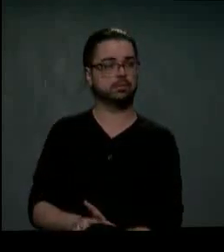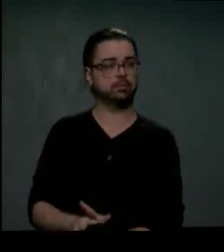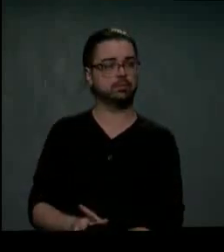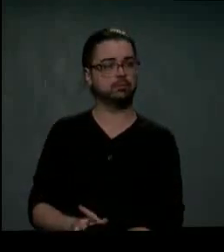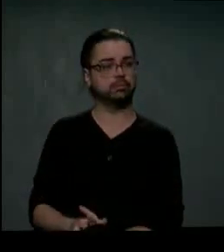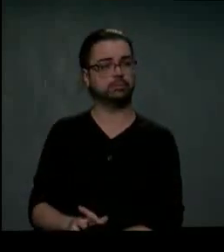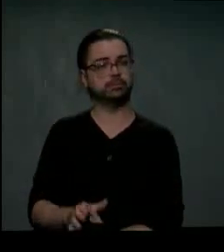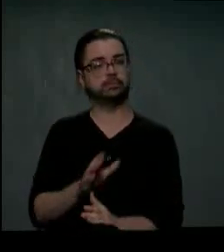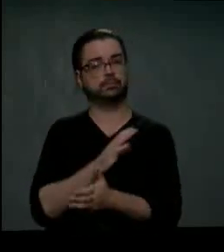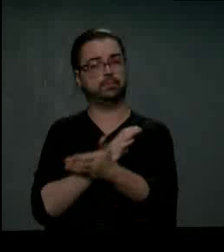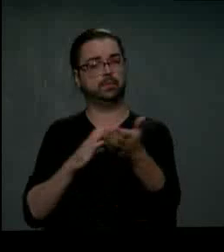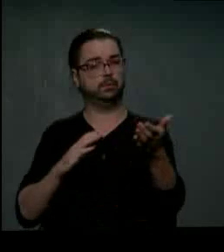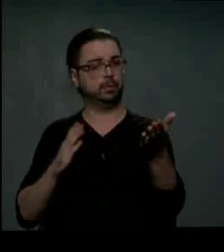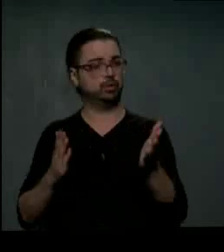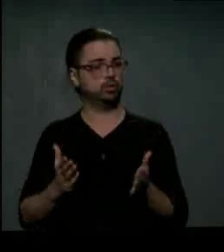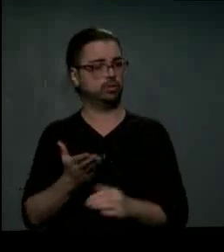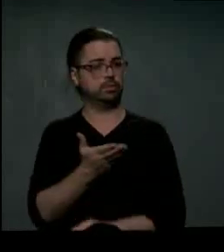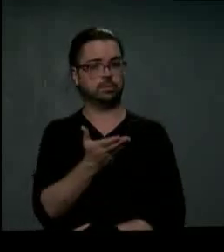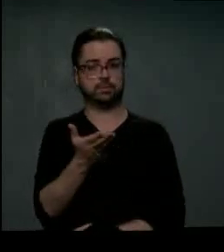Commissioners.